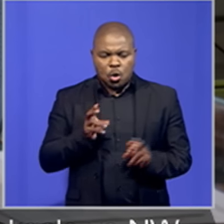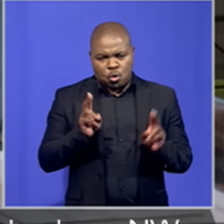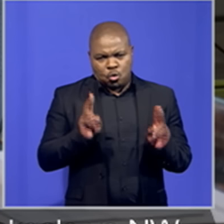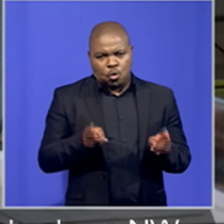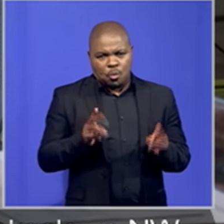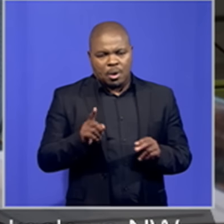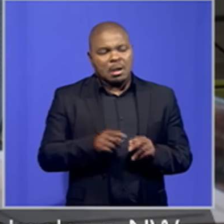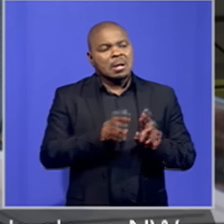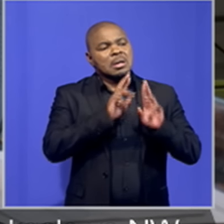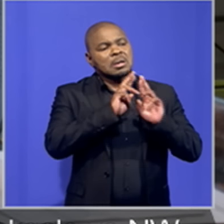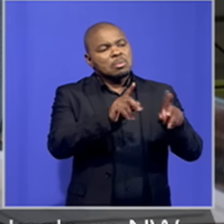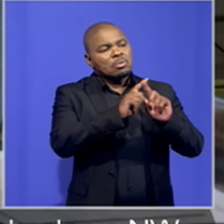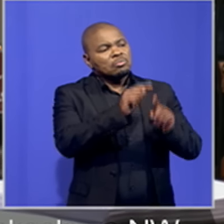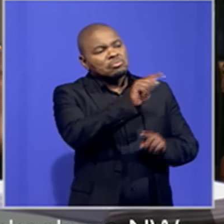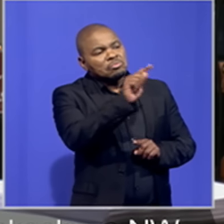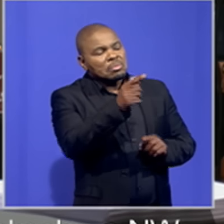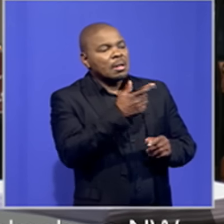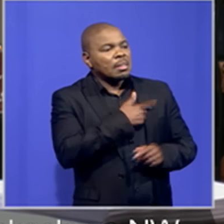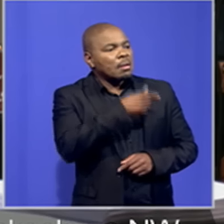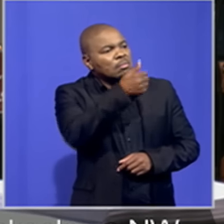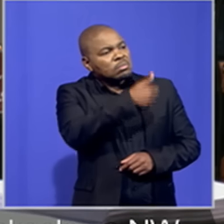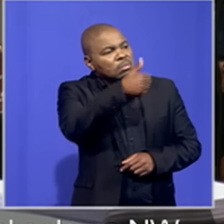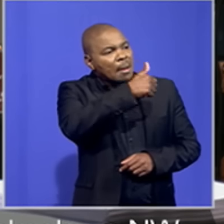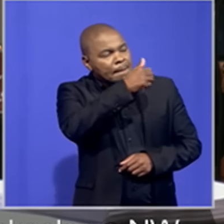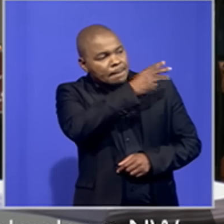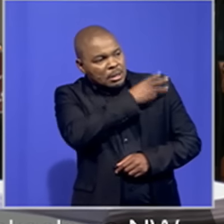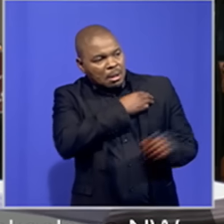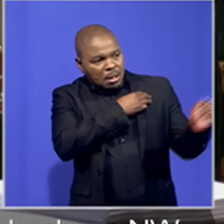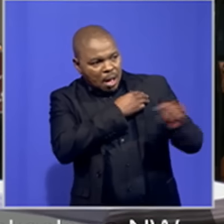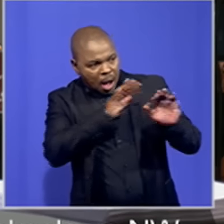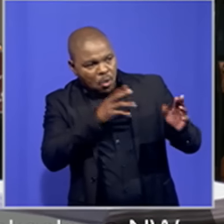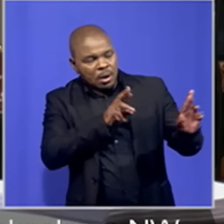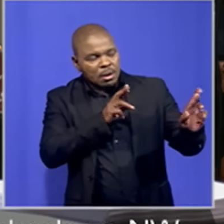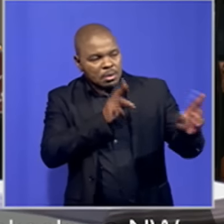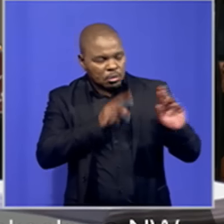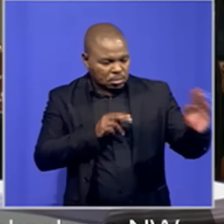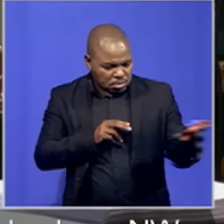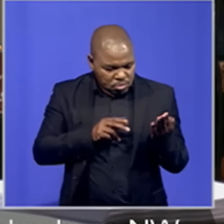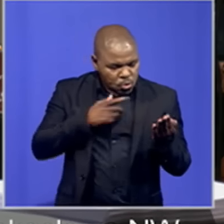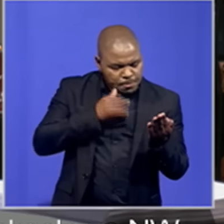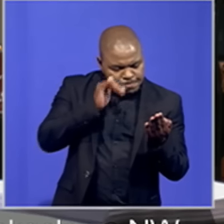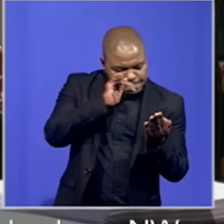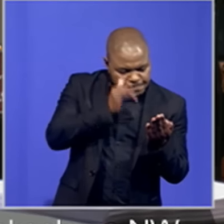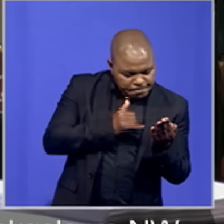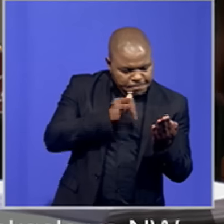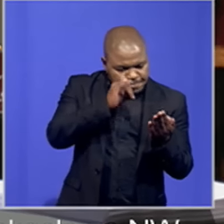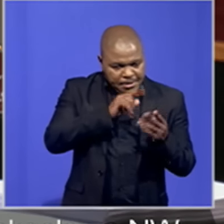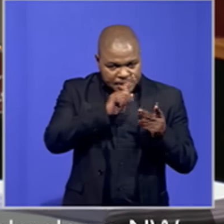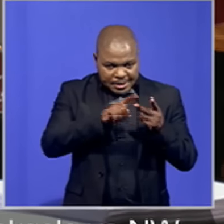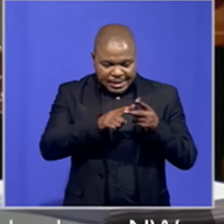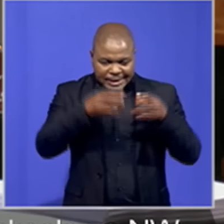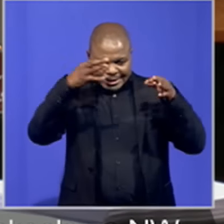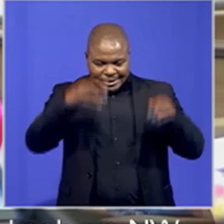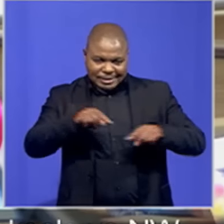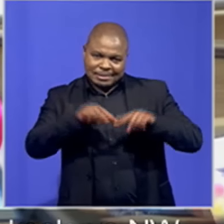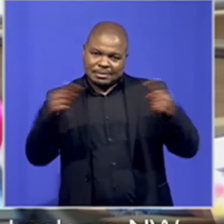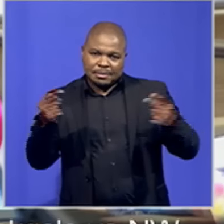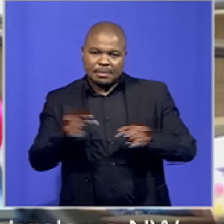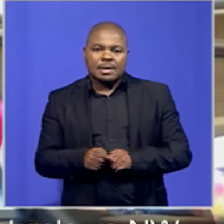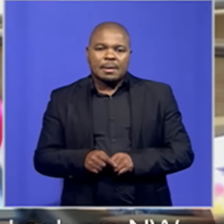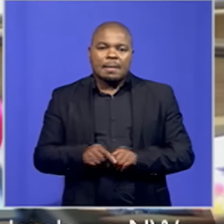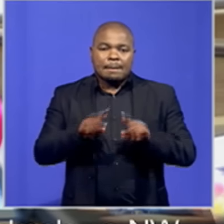sekaseka gape dipegelo tsa go thapiwa ga batsamaisi bagolo kwa dimmasepaleng le go fitlhelela tshwetso e farologaneng. Ga ba gare